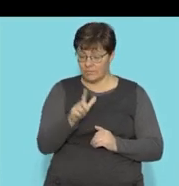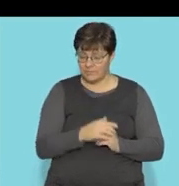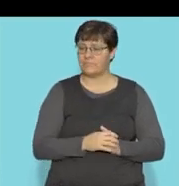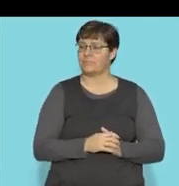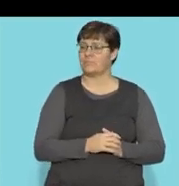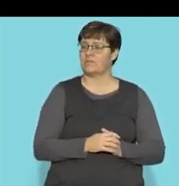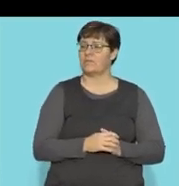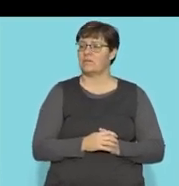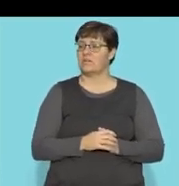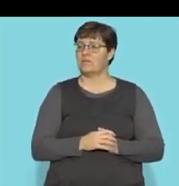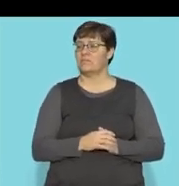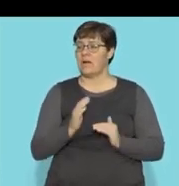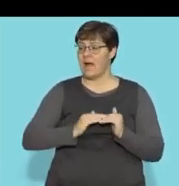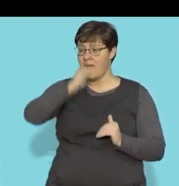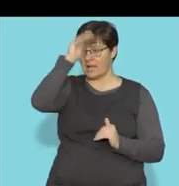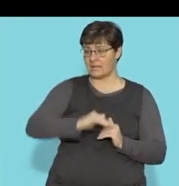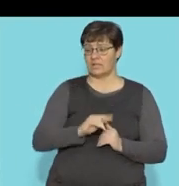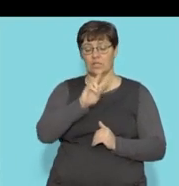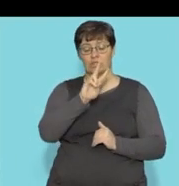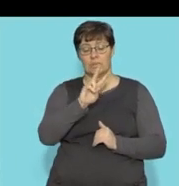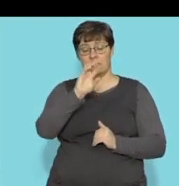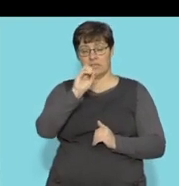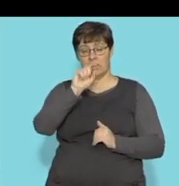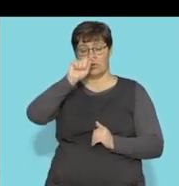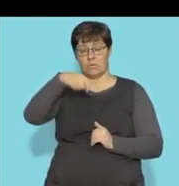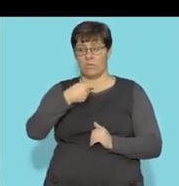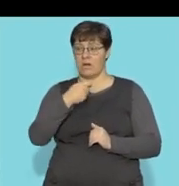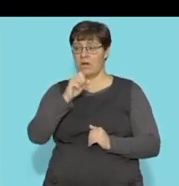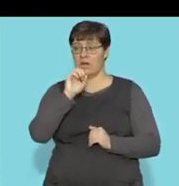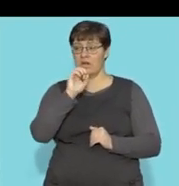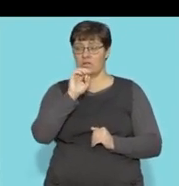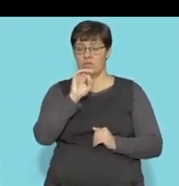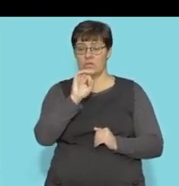Cool. So my height is going to be